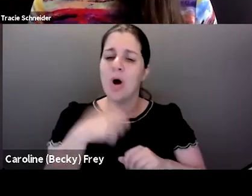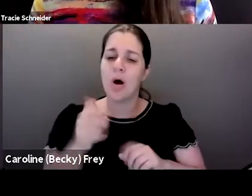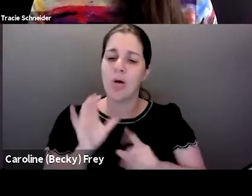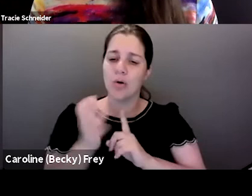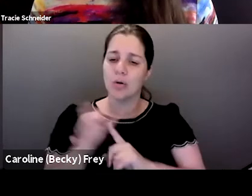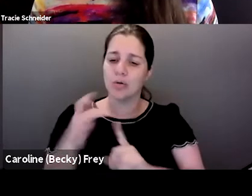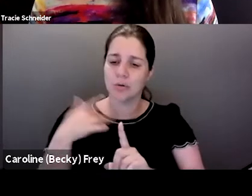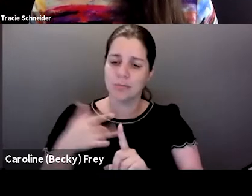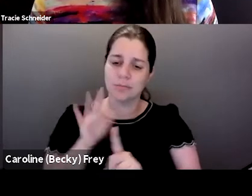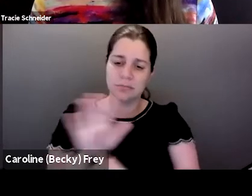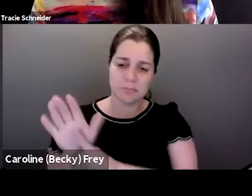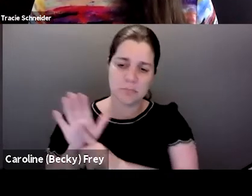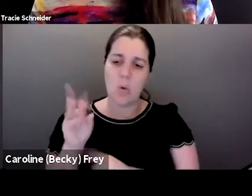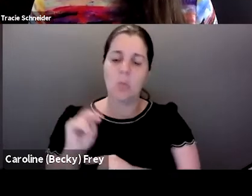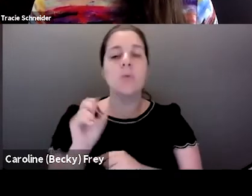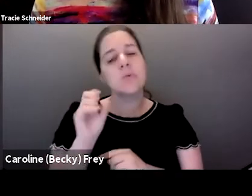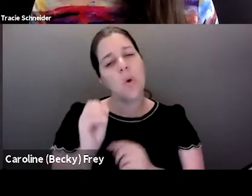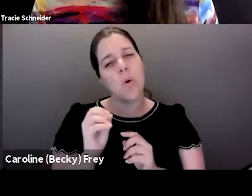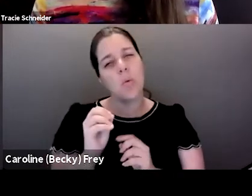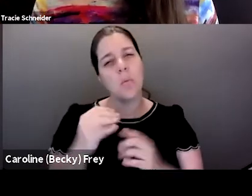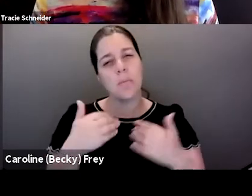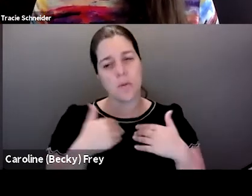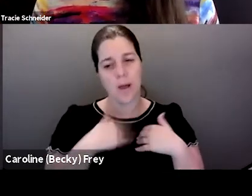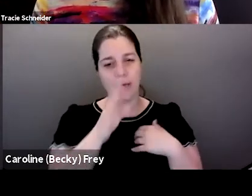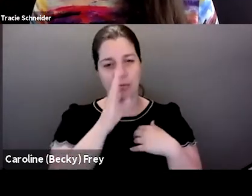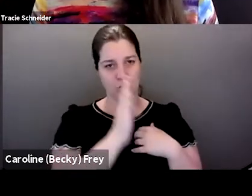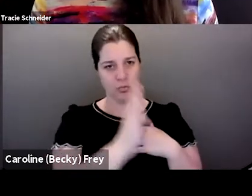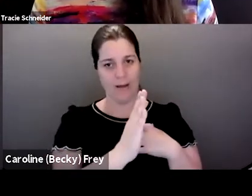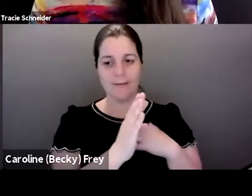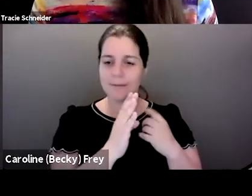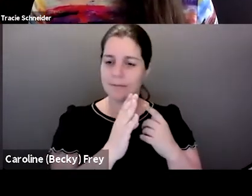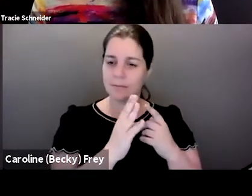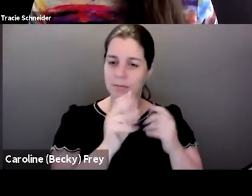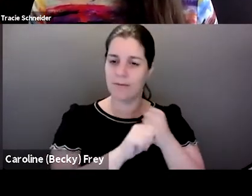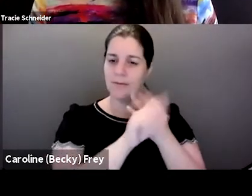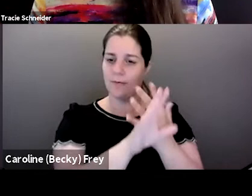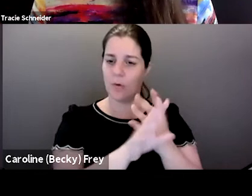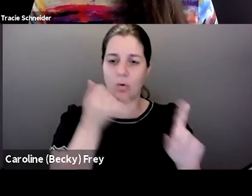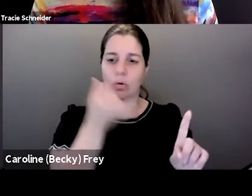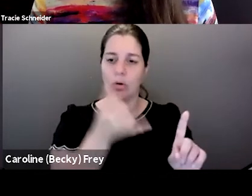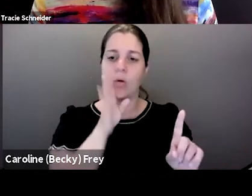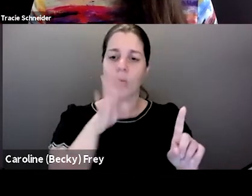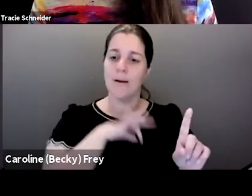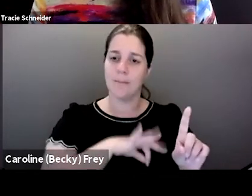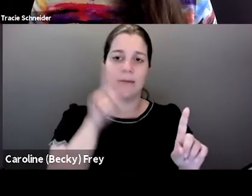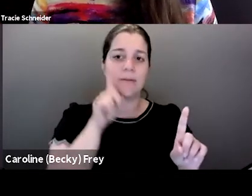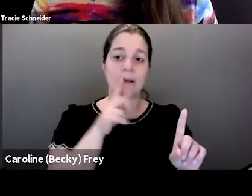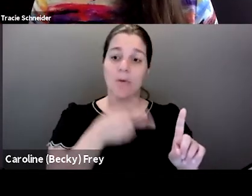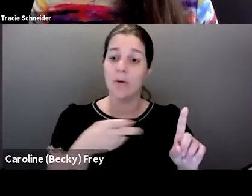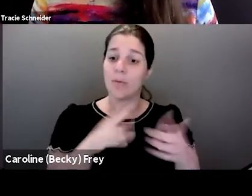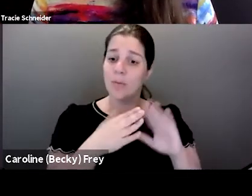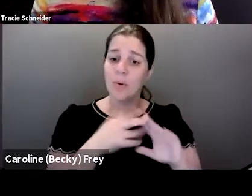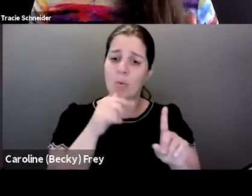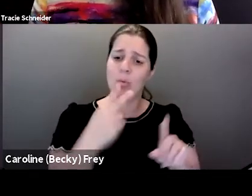well. And so having direct video calling would also be a benefit for deaf and hard of hearing communities who